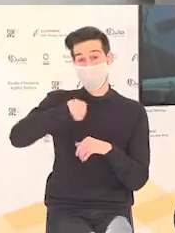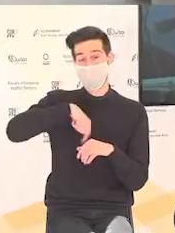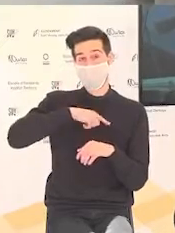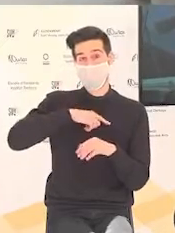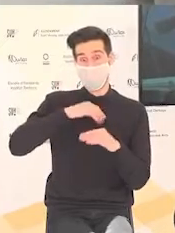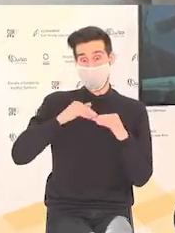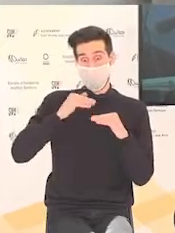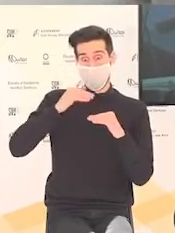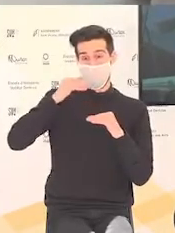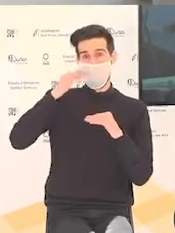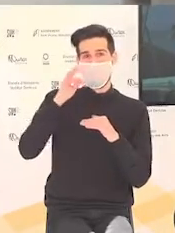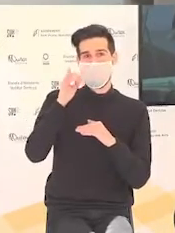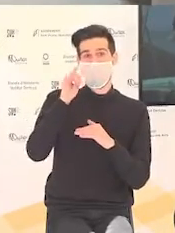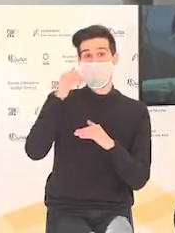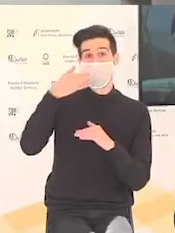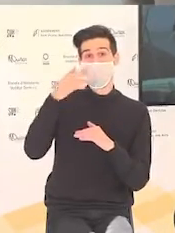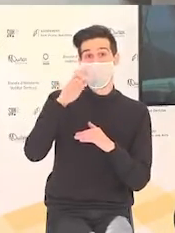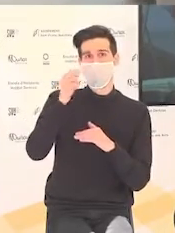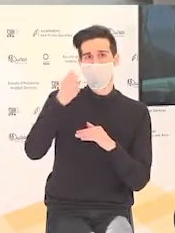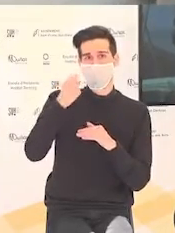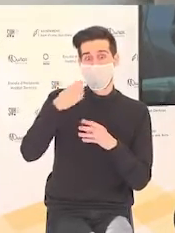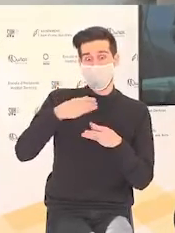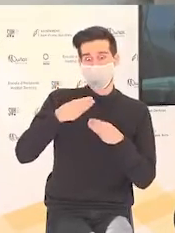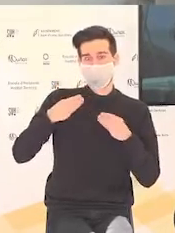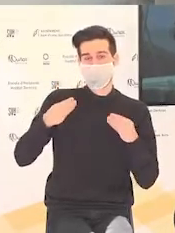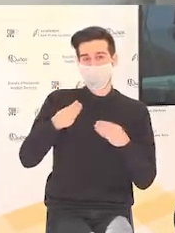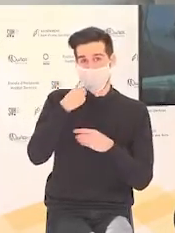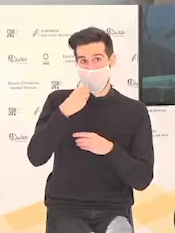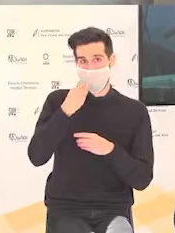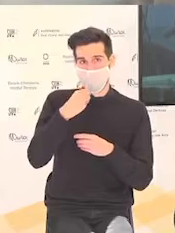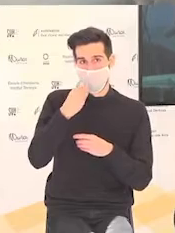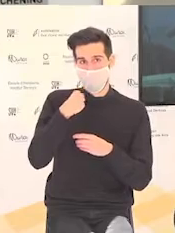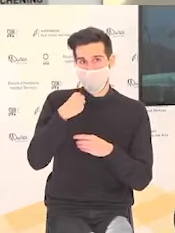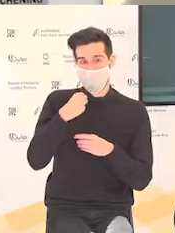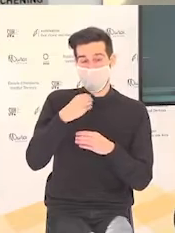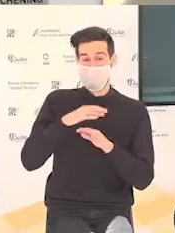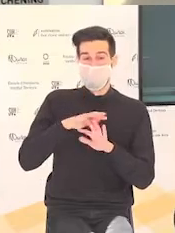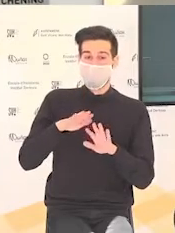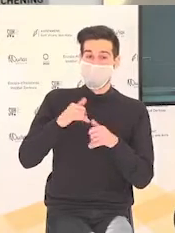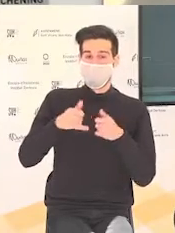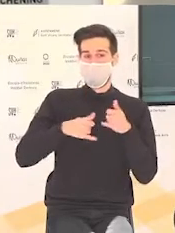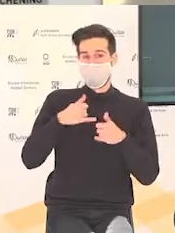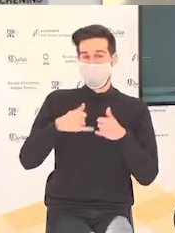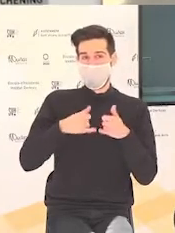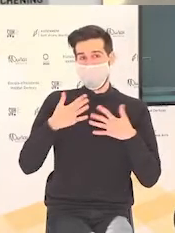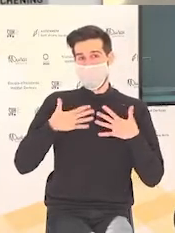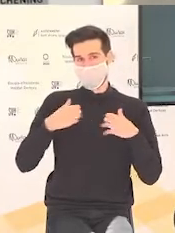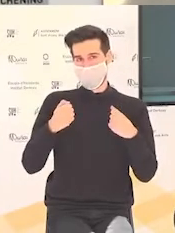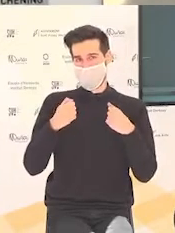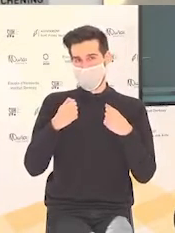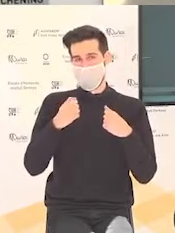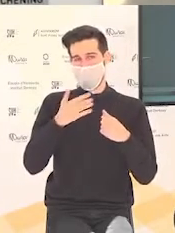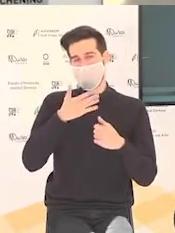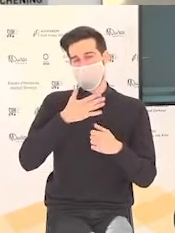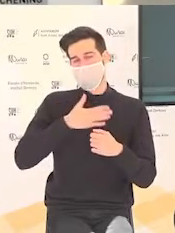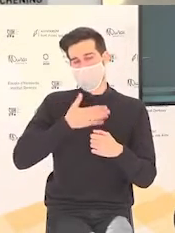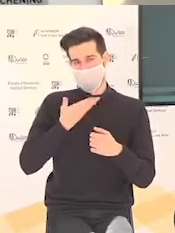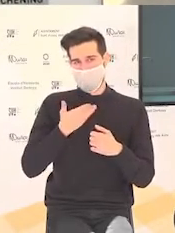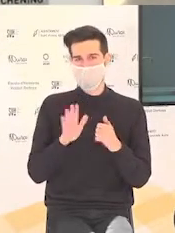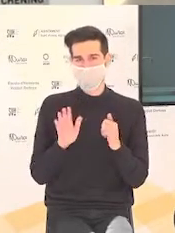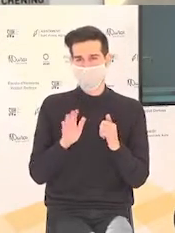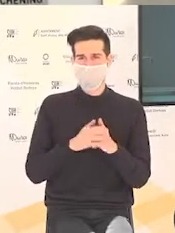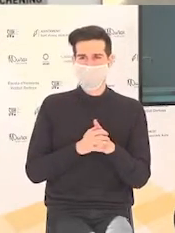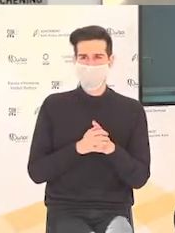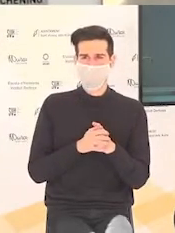algún problemilla, pero bueno, aquí lo deberíamos tener controlado. So I'm at 33 now, so I'm going to bring it up to 40